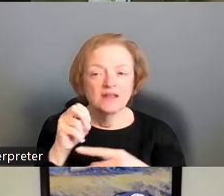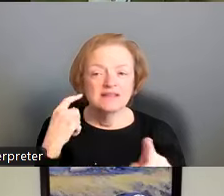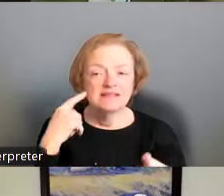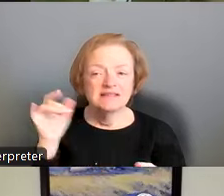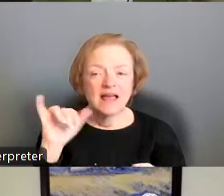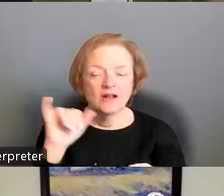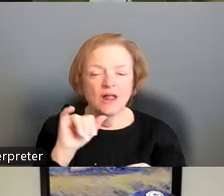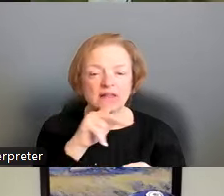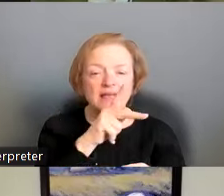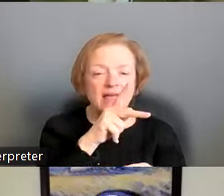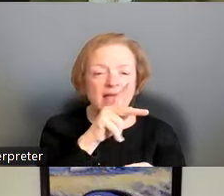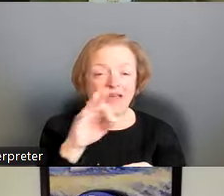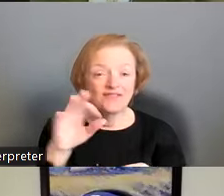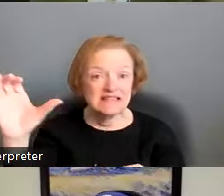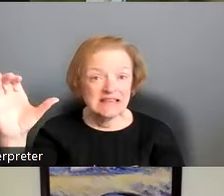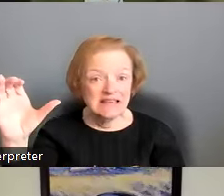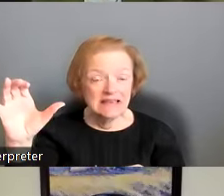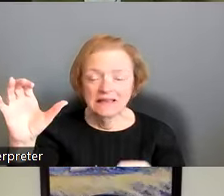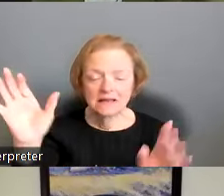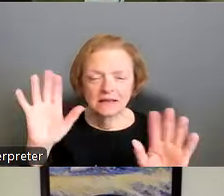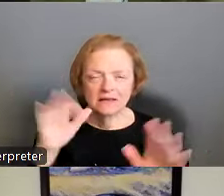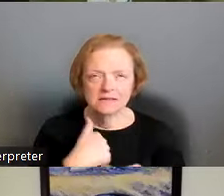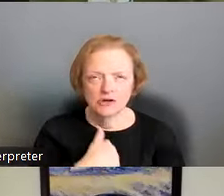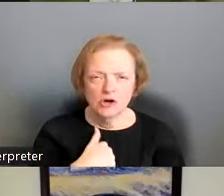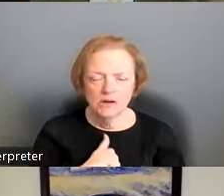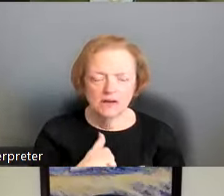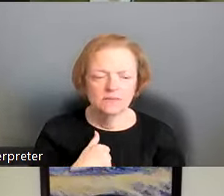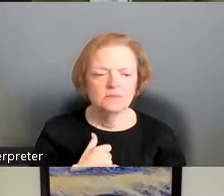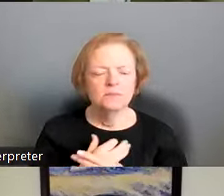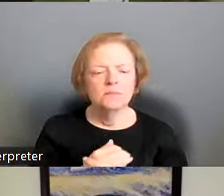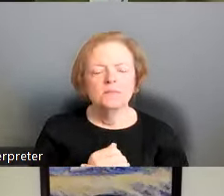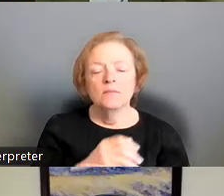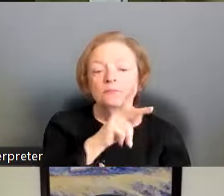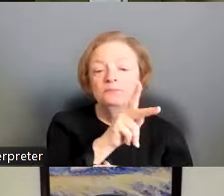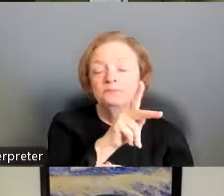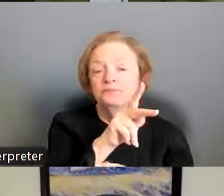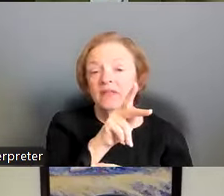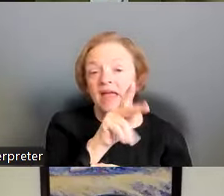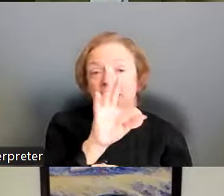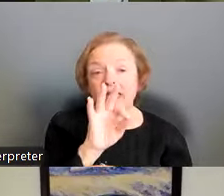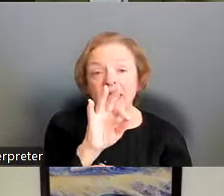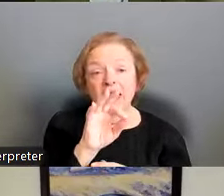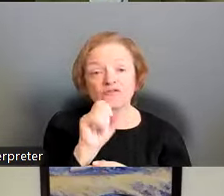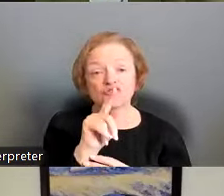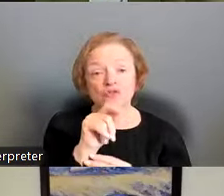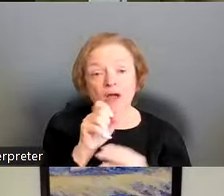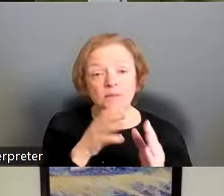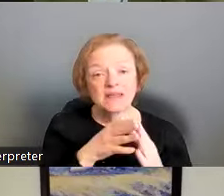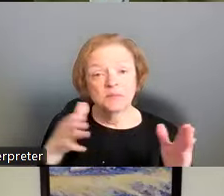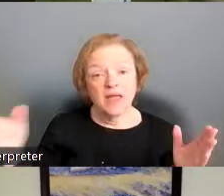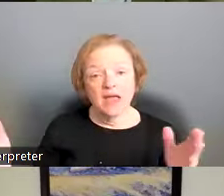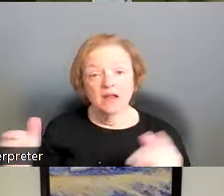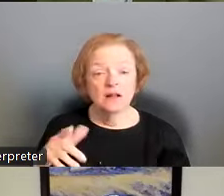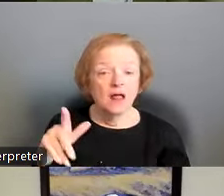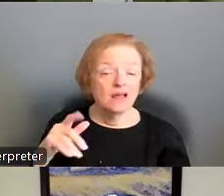KFC, but sorry. So would KF-STRIDE be expanding to other states like Florida, Louisiana in the near